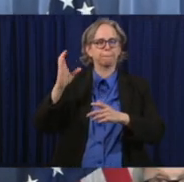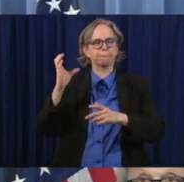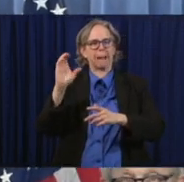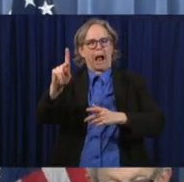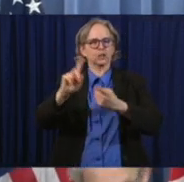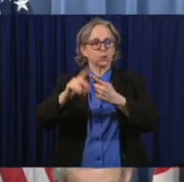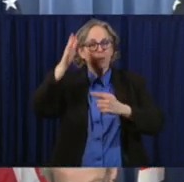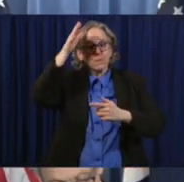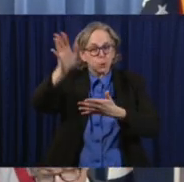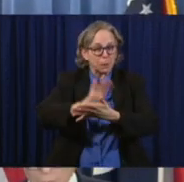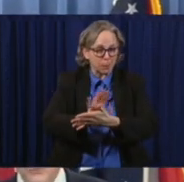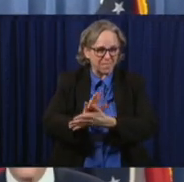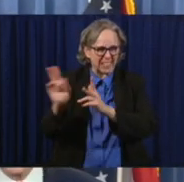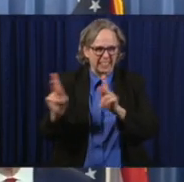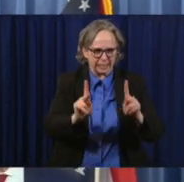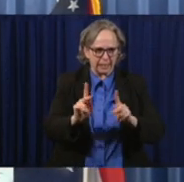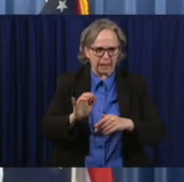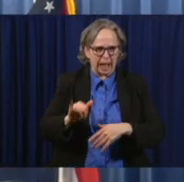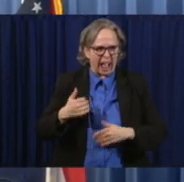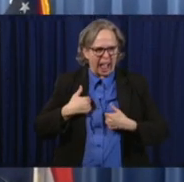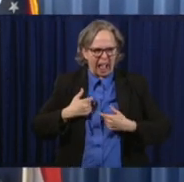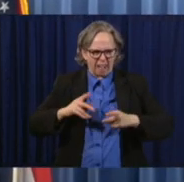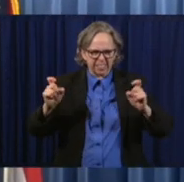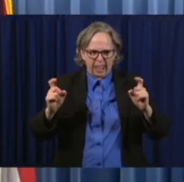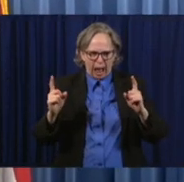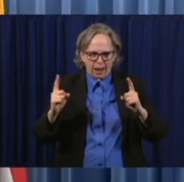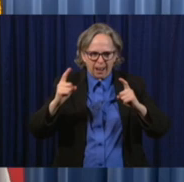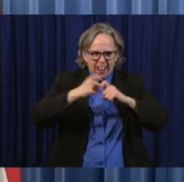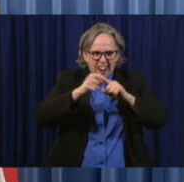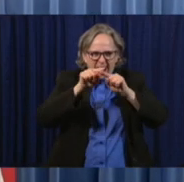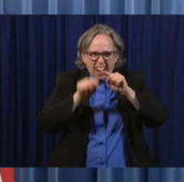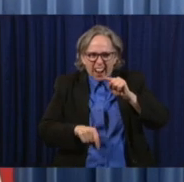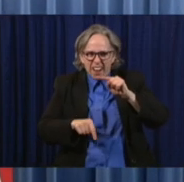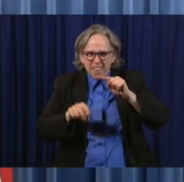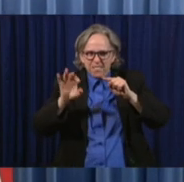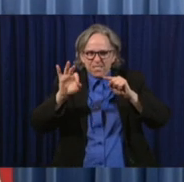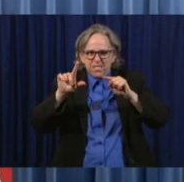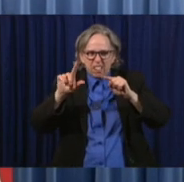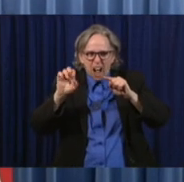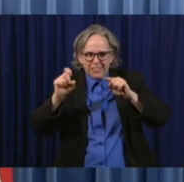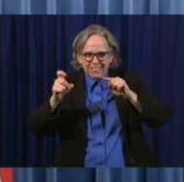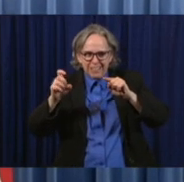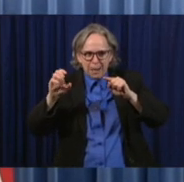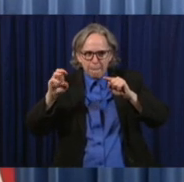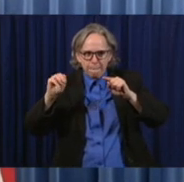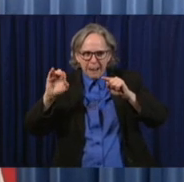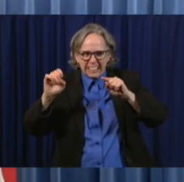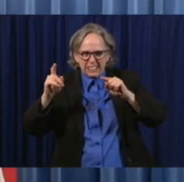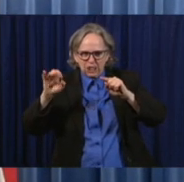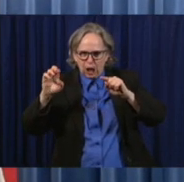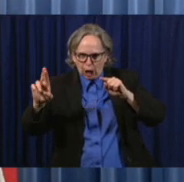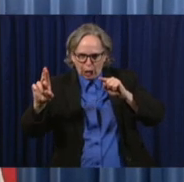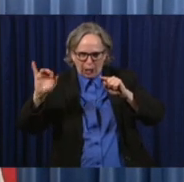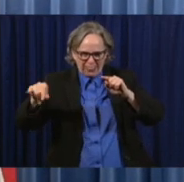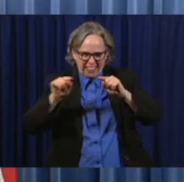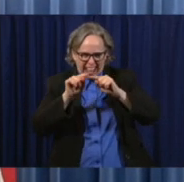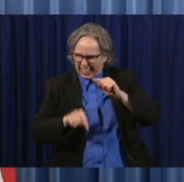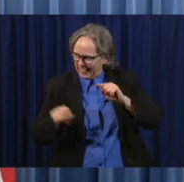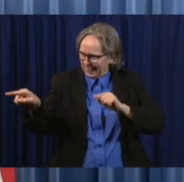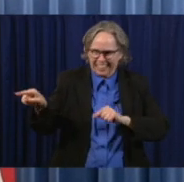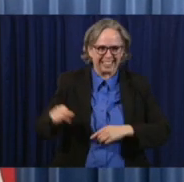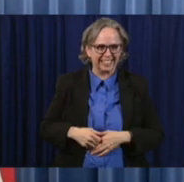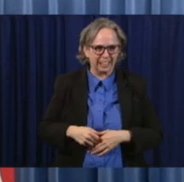capacitor. Those of you who have watched the movies know what that is. Awesome. I look forward to visiting